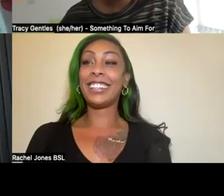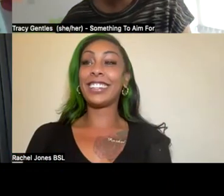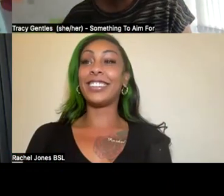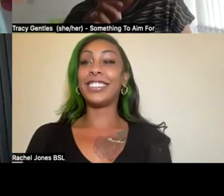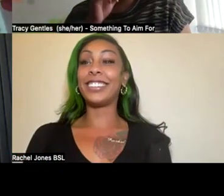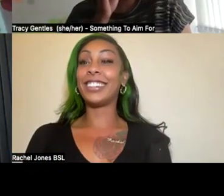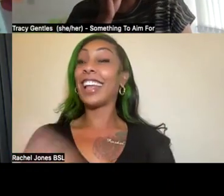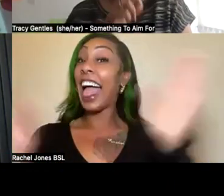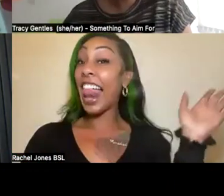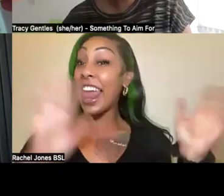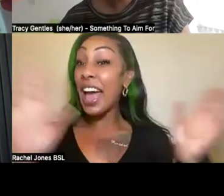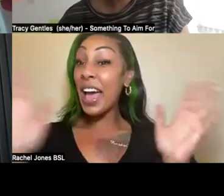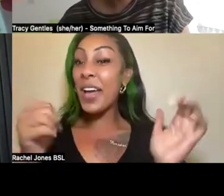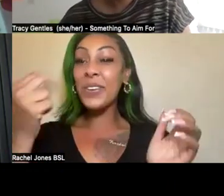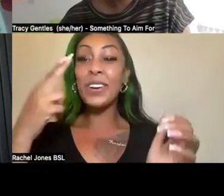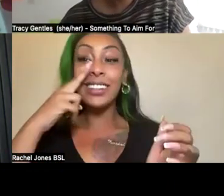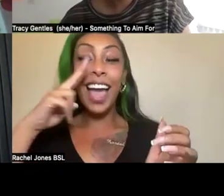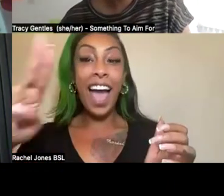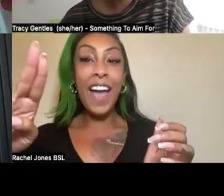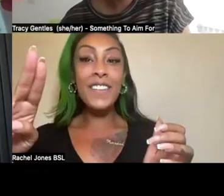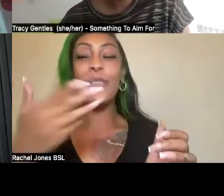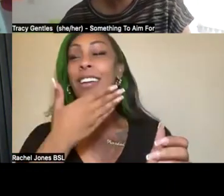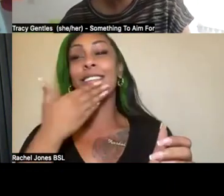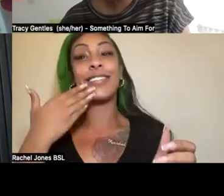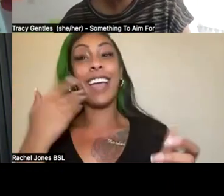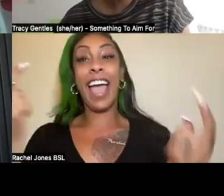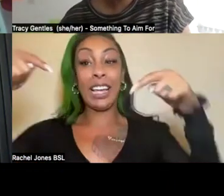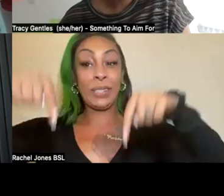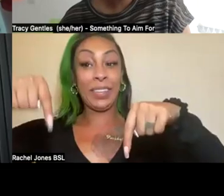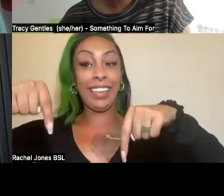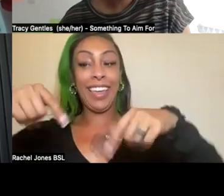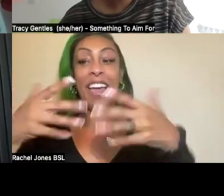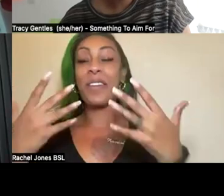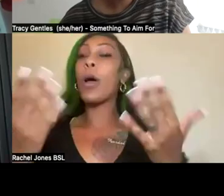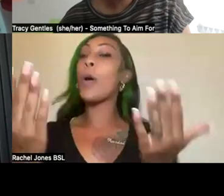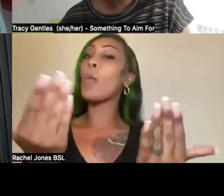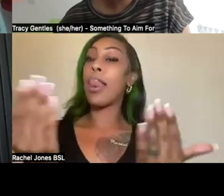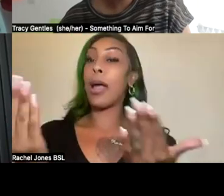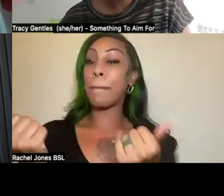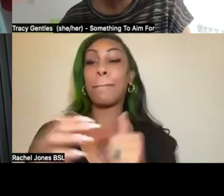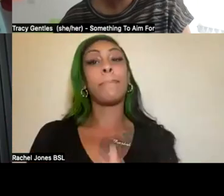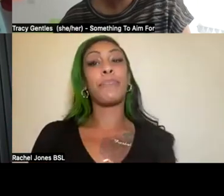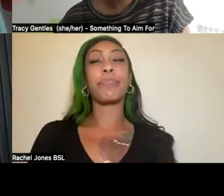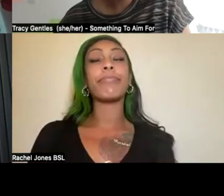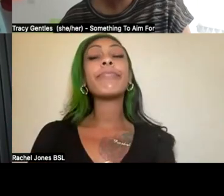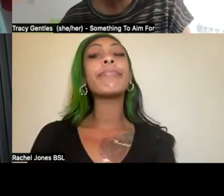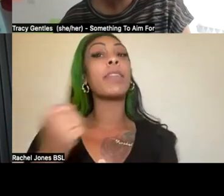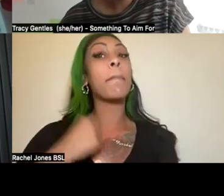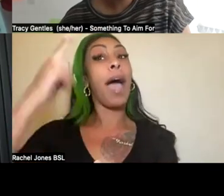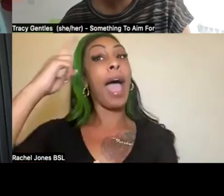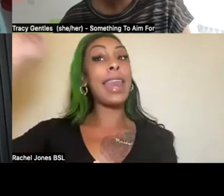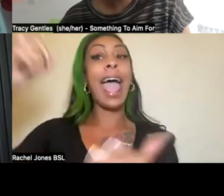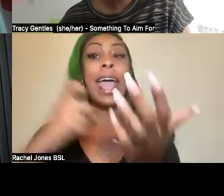Hello, good afternoon. It's so nice to be here with you. Welcome. So my name's Richard